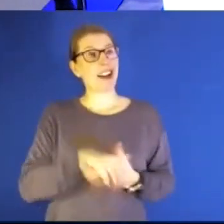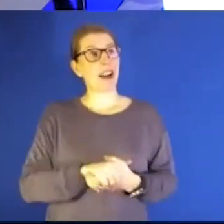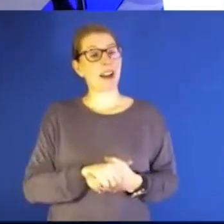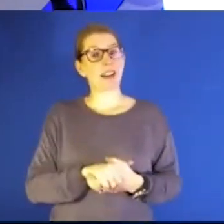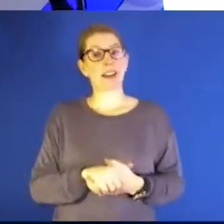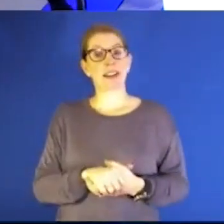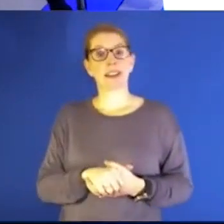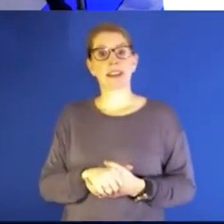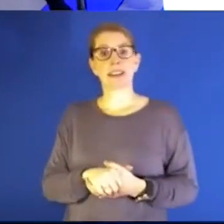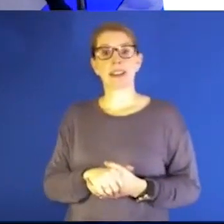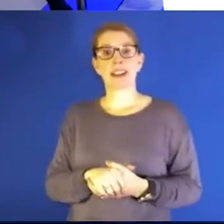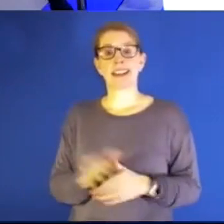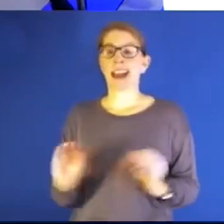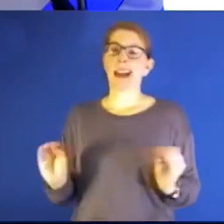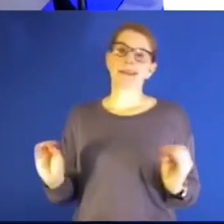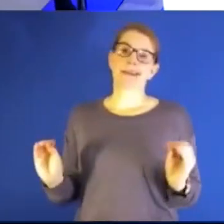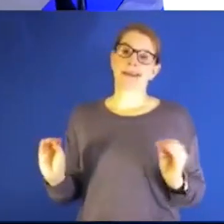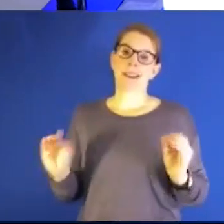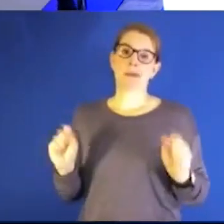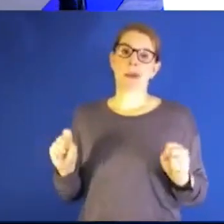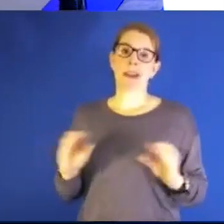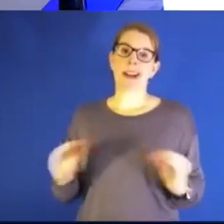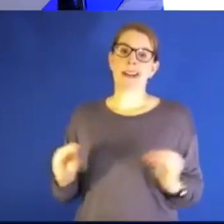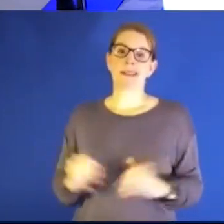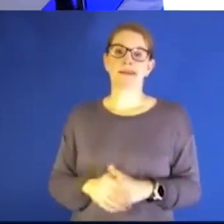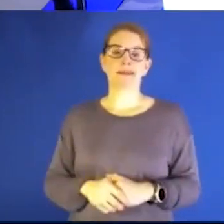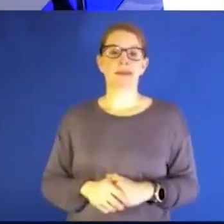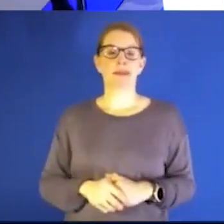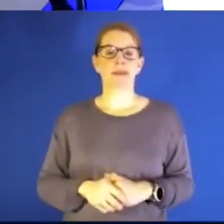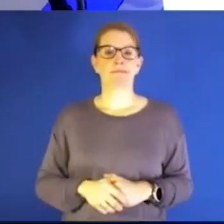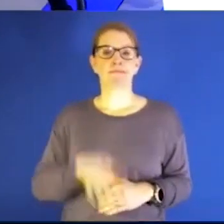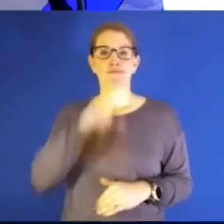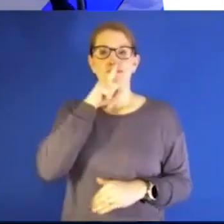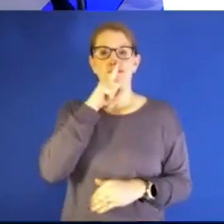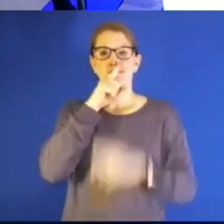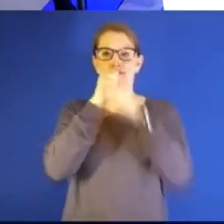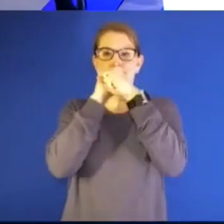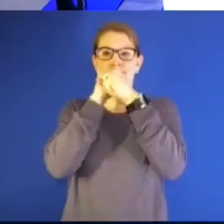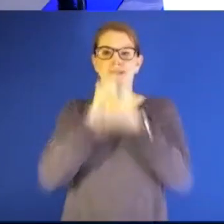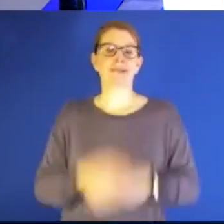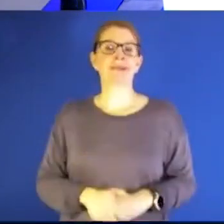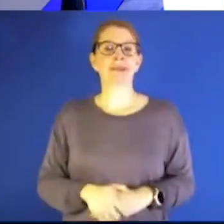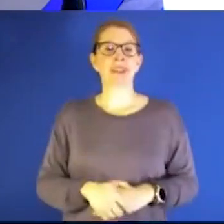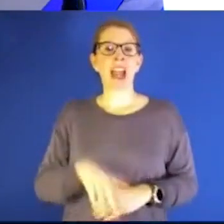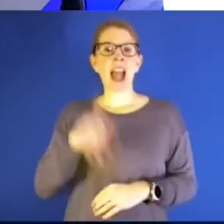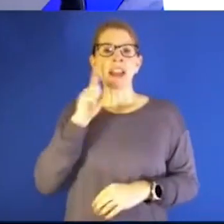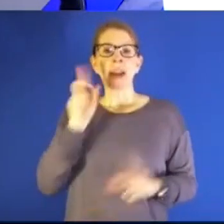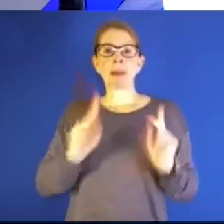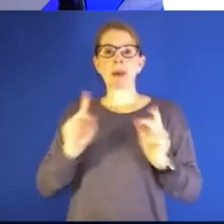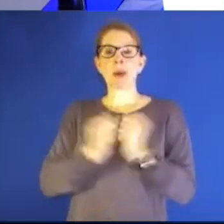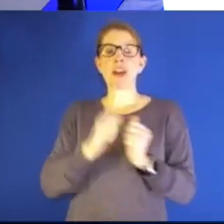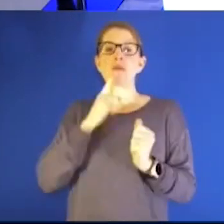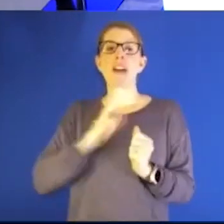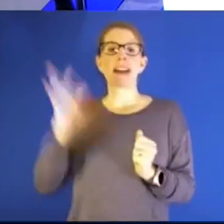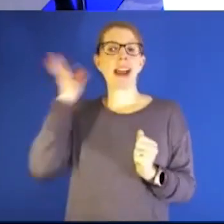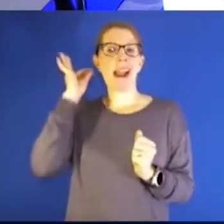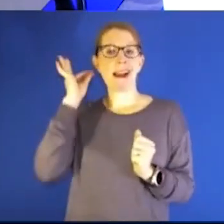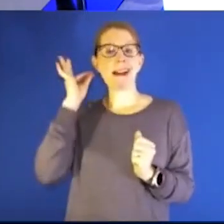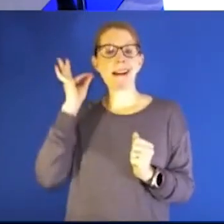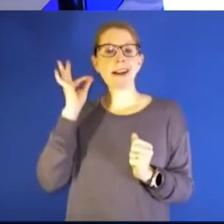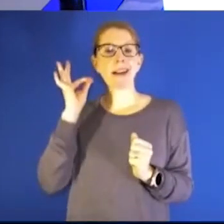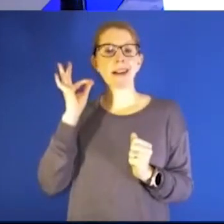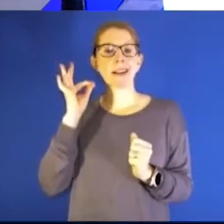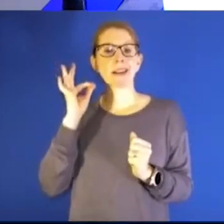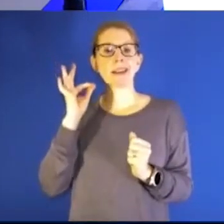none. Okay, so you're not answering. You're Yeah. pleading fifth. No. Okay. Yeah, I think people with red hair, they're probably more susceptible. What do you think? Yeah, Definitely. Is that part of absolutely. the